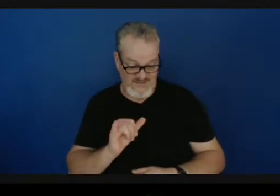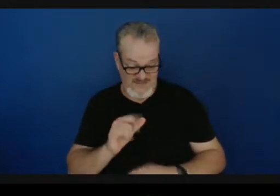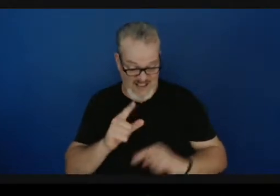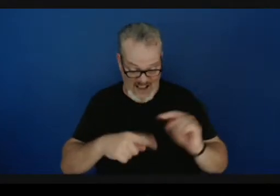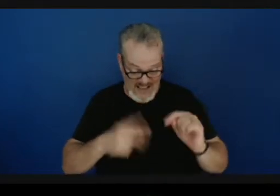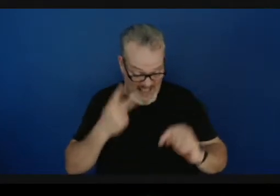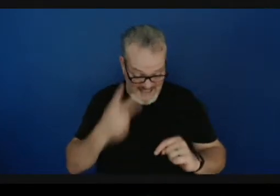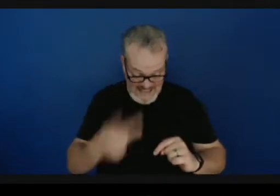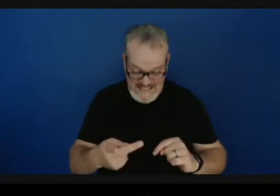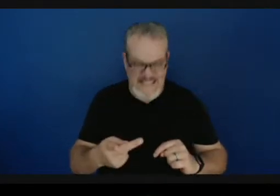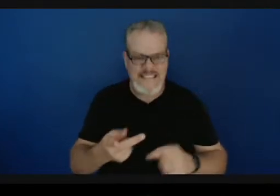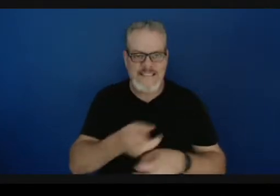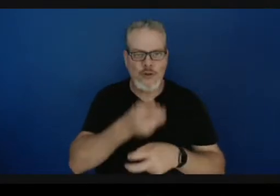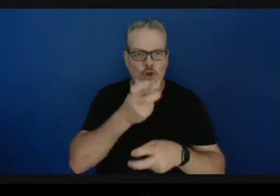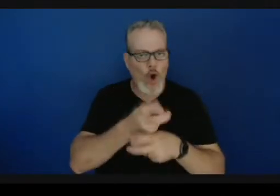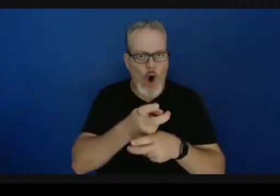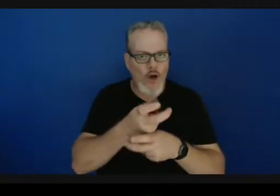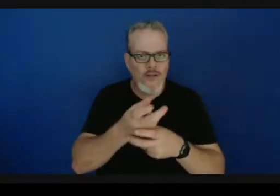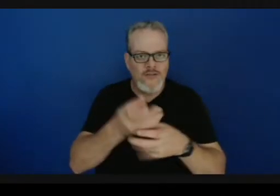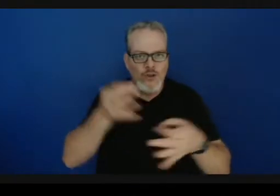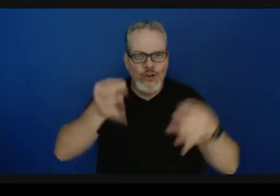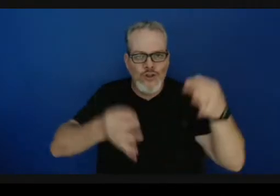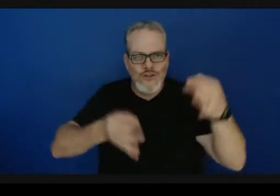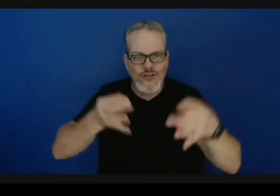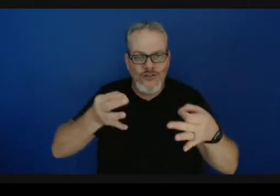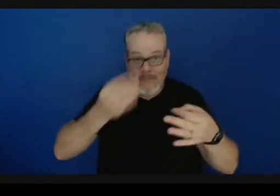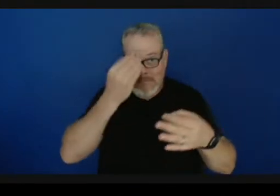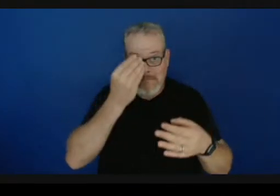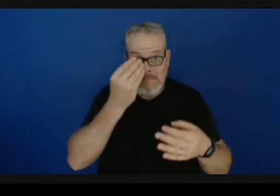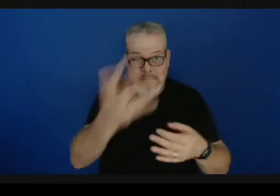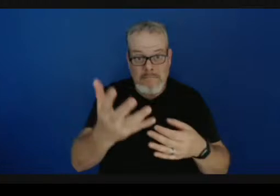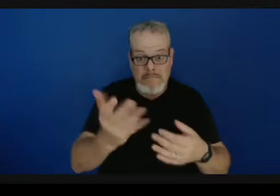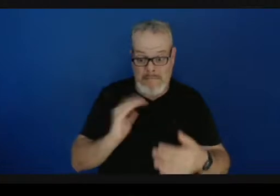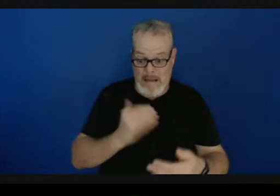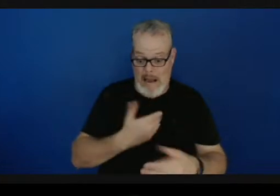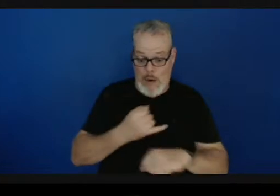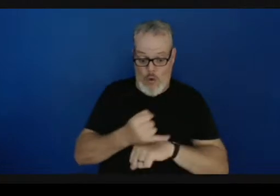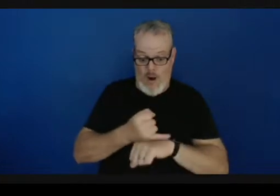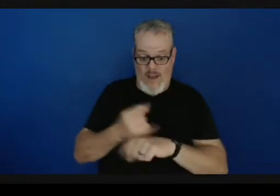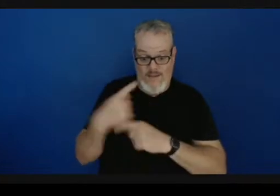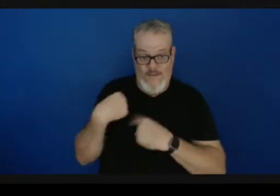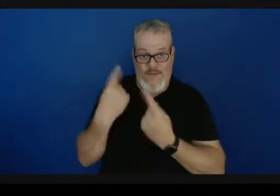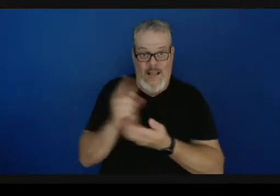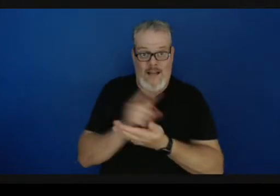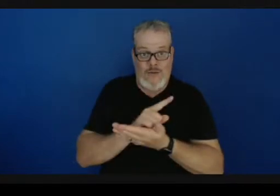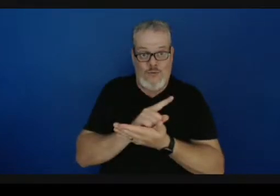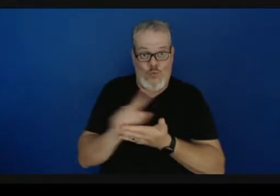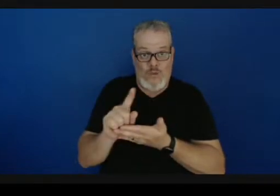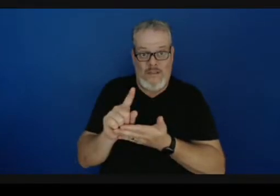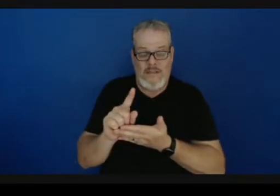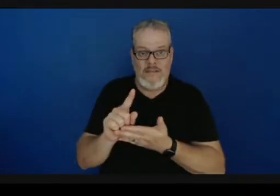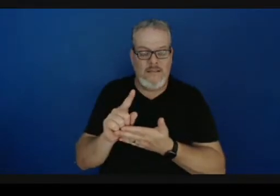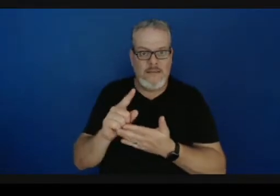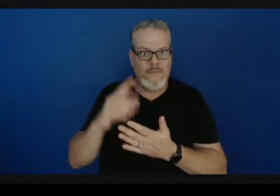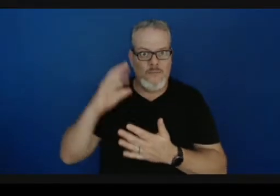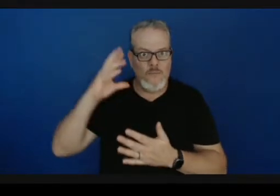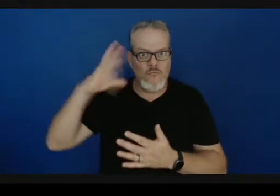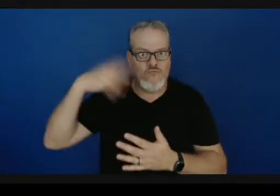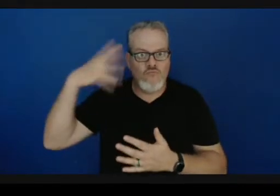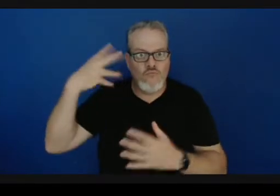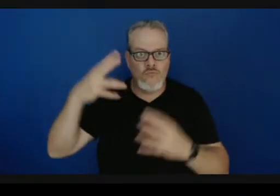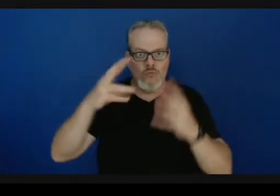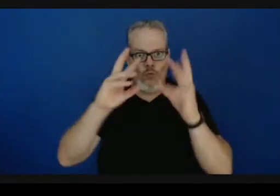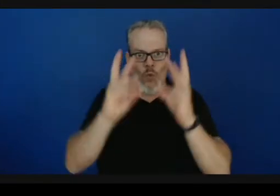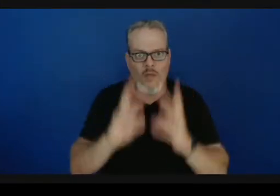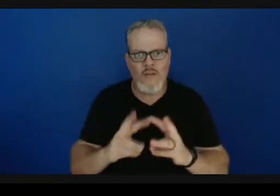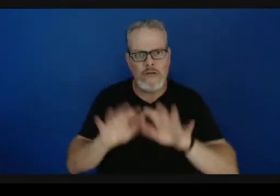really say, right? What we can say is what's been happening in our island in the last week. It's been pretty crazy weather. It seems like it's been raining a